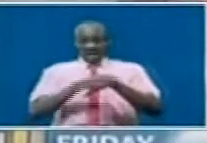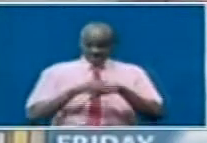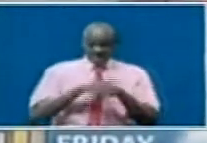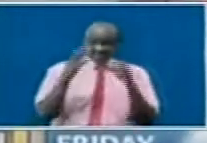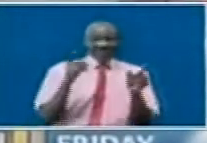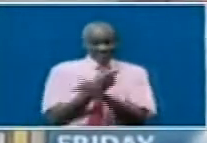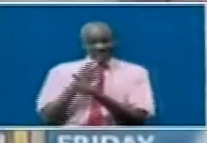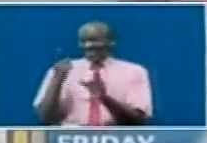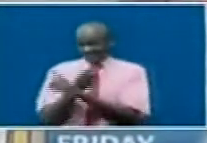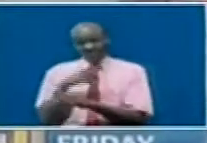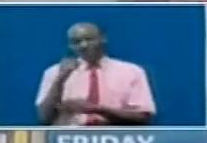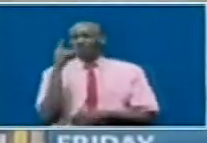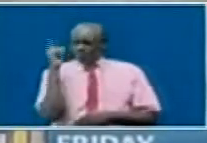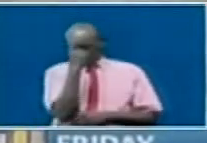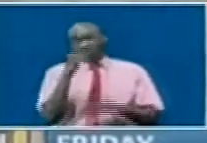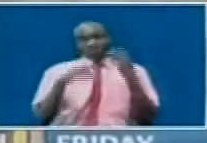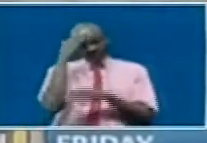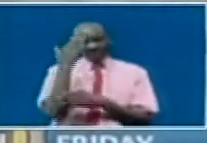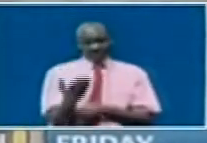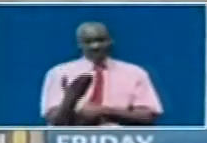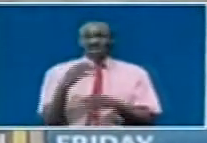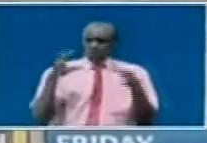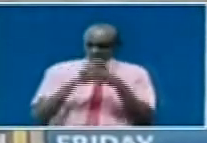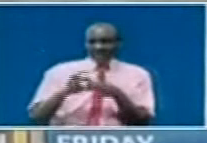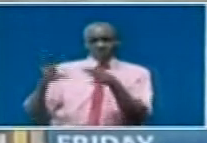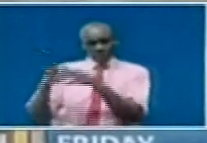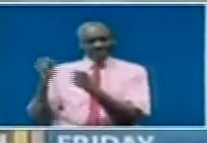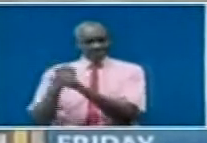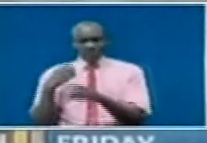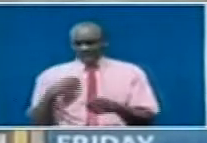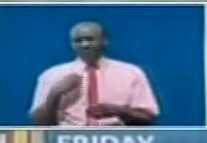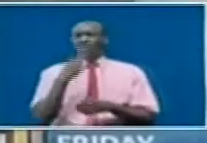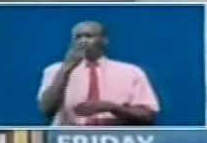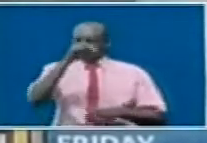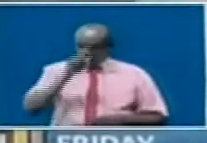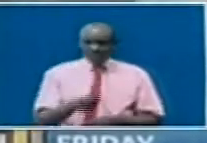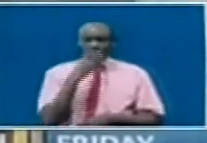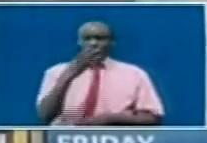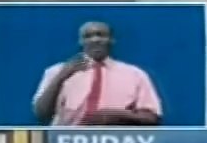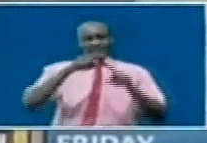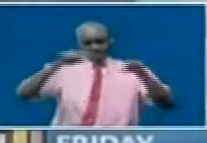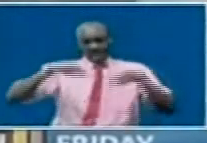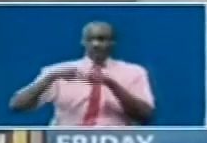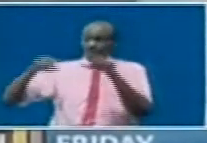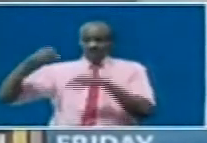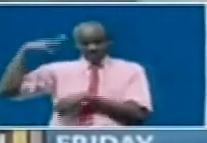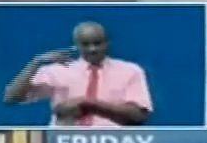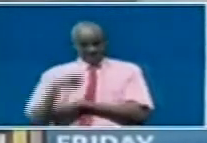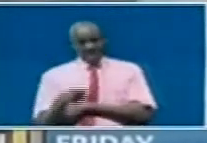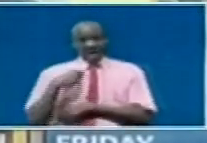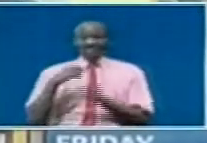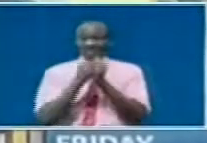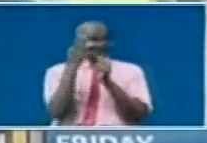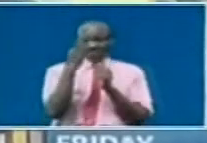by installing a 1-megawatt grid connected system that is made up of 2,400 solar panels and 30